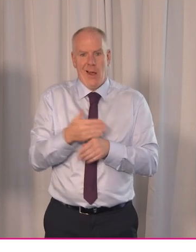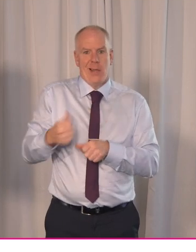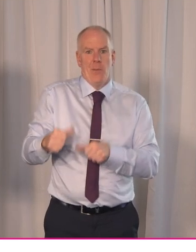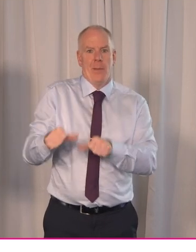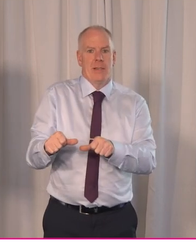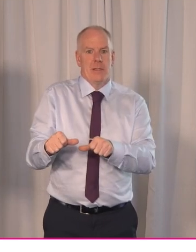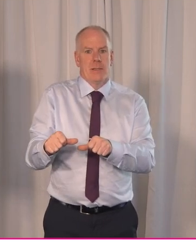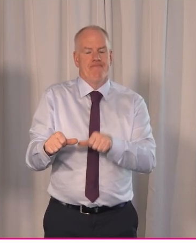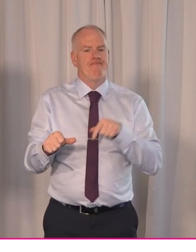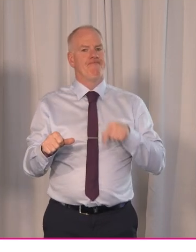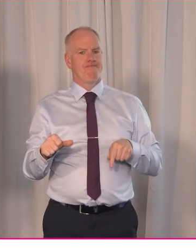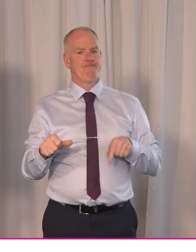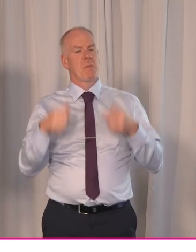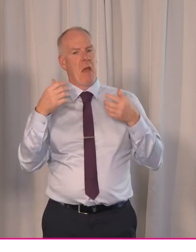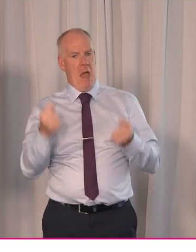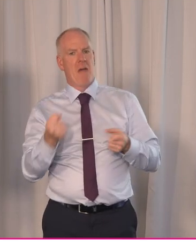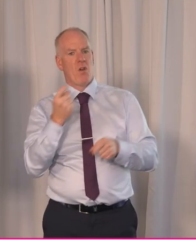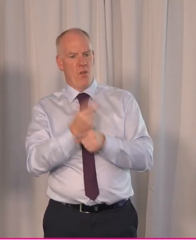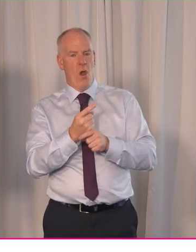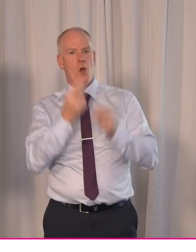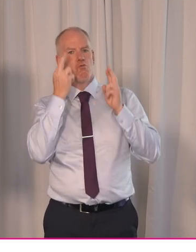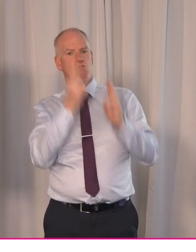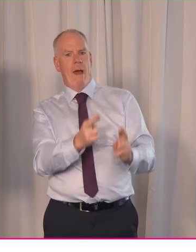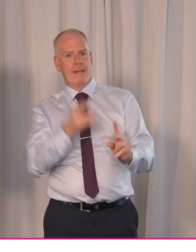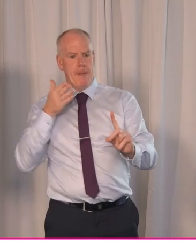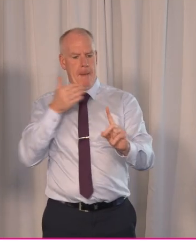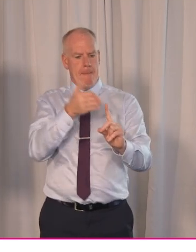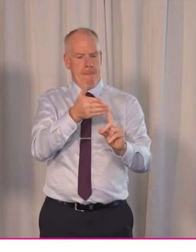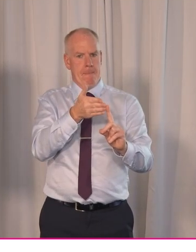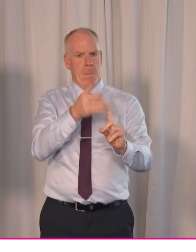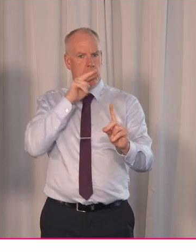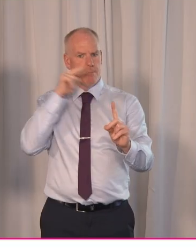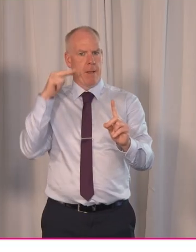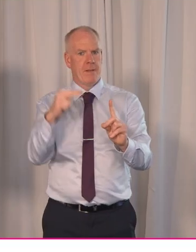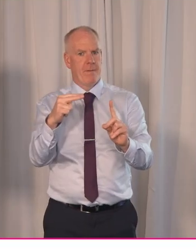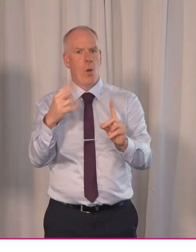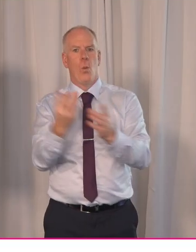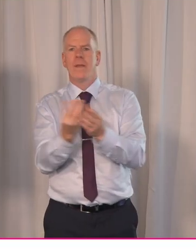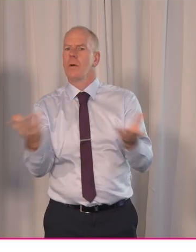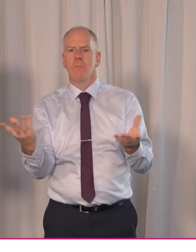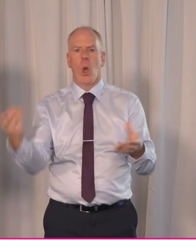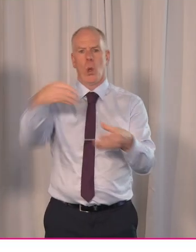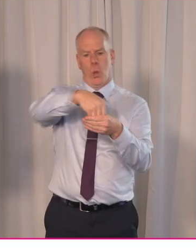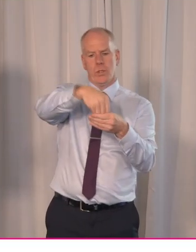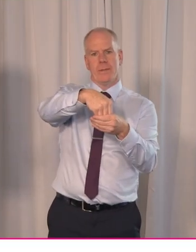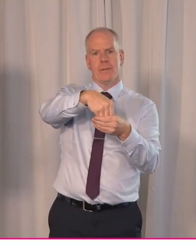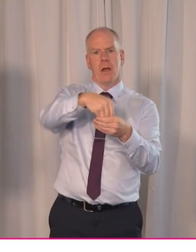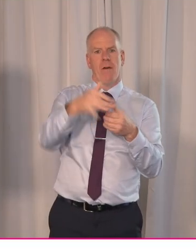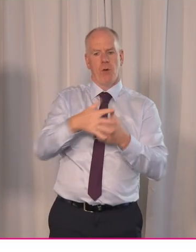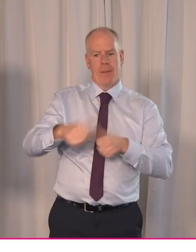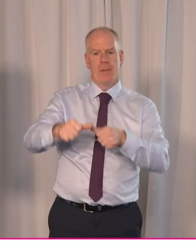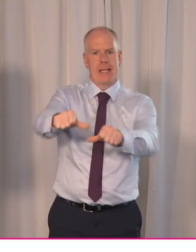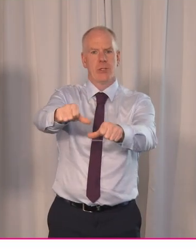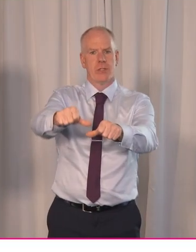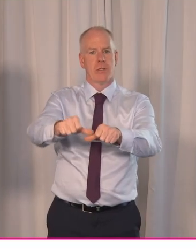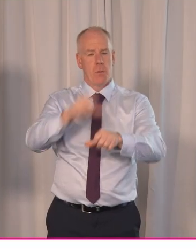implementation, and it very much has a rights-based focus and an inclusion-based focus on its implementation. So hopefully